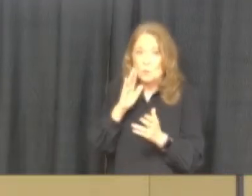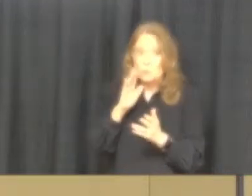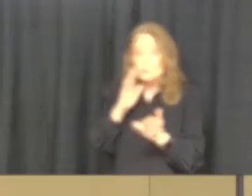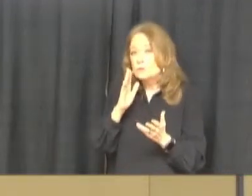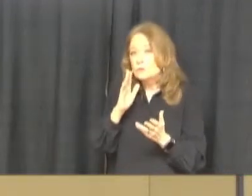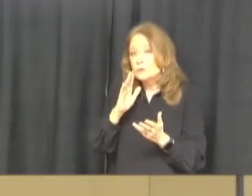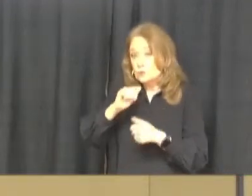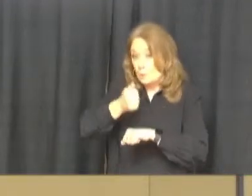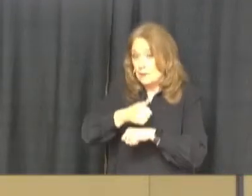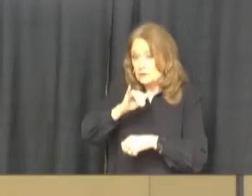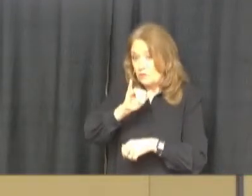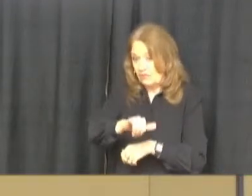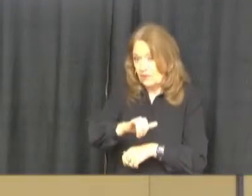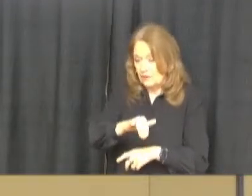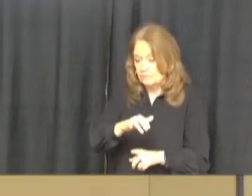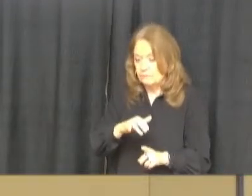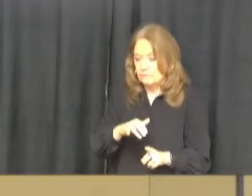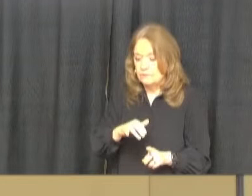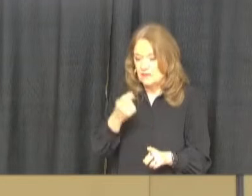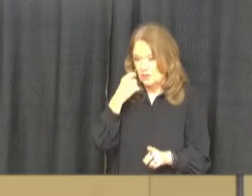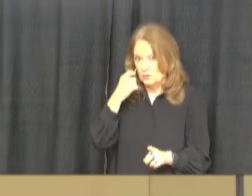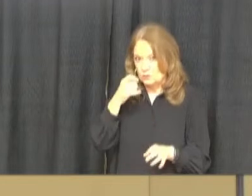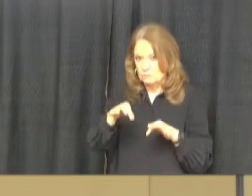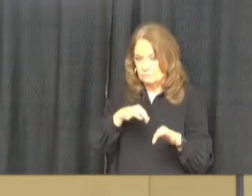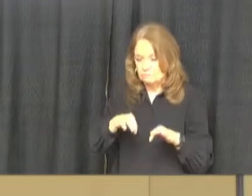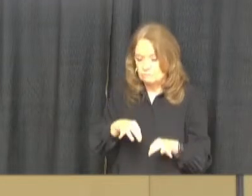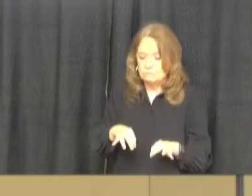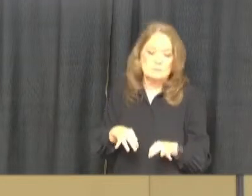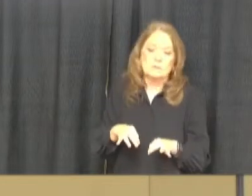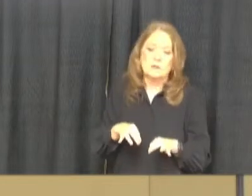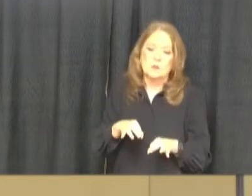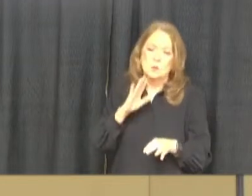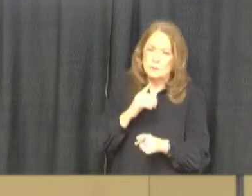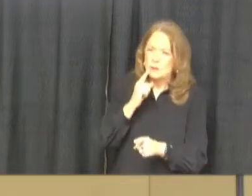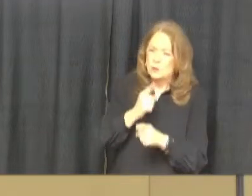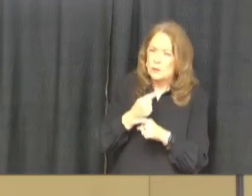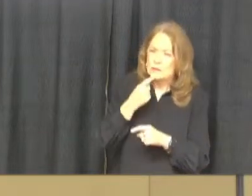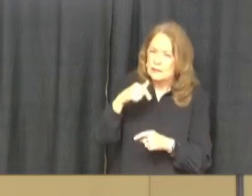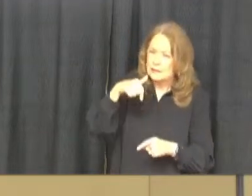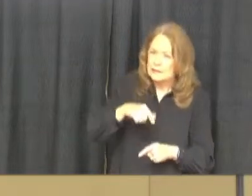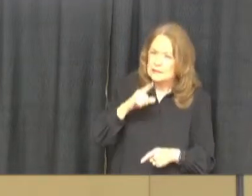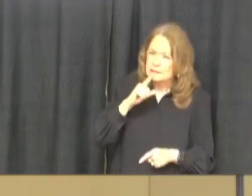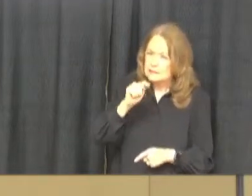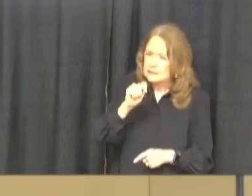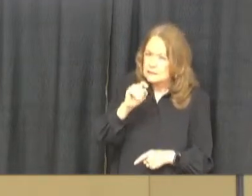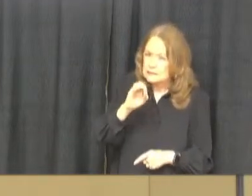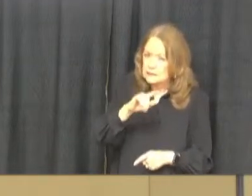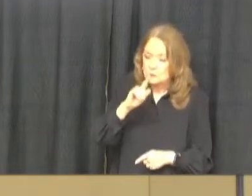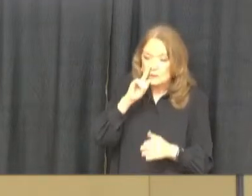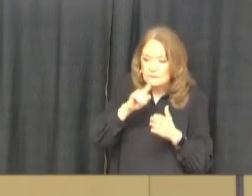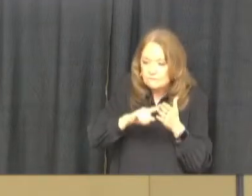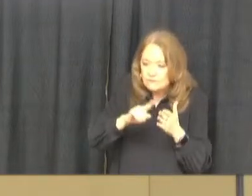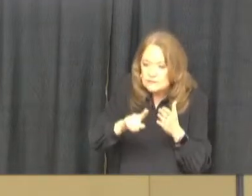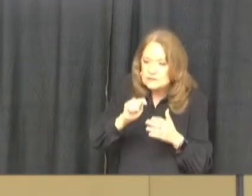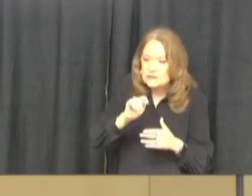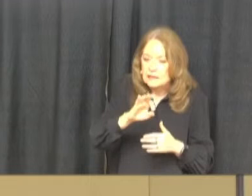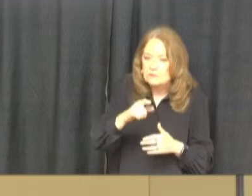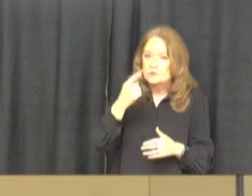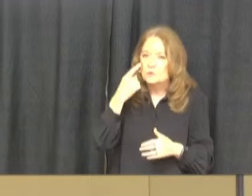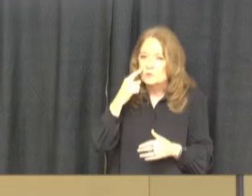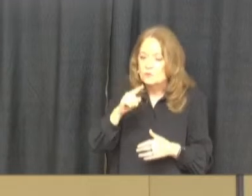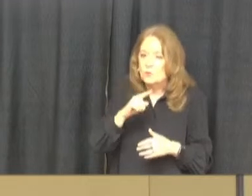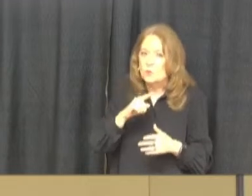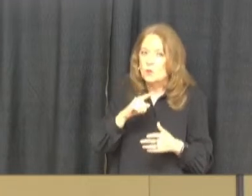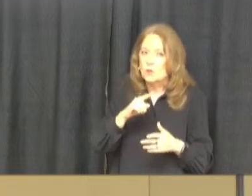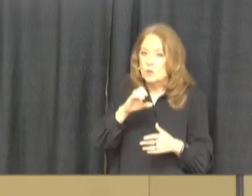so based on that scenario that you just described, would it be correct to say that this is a tool, an investigative tool for a